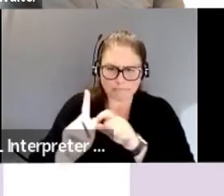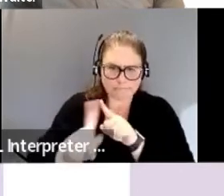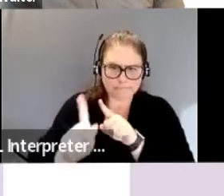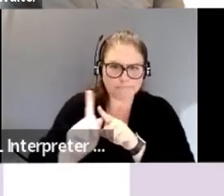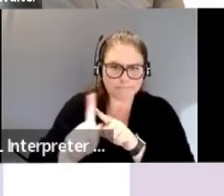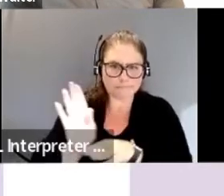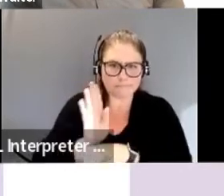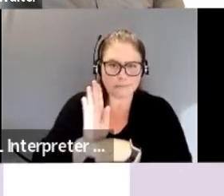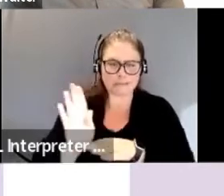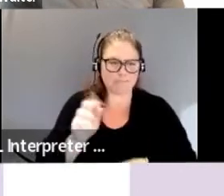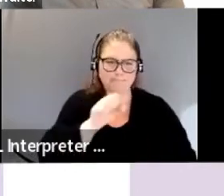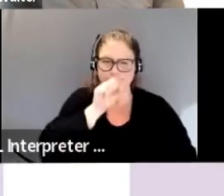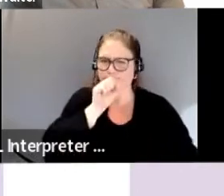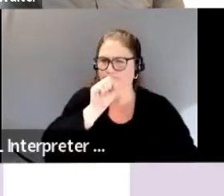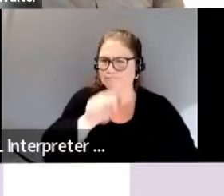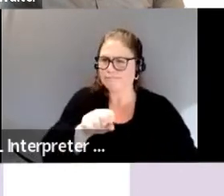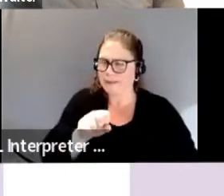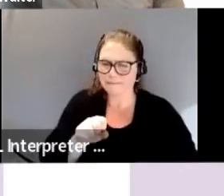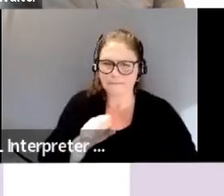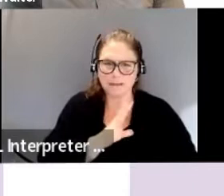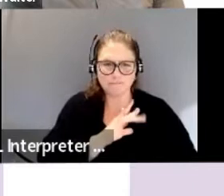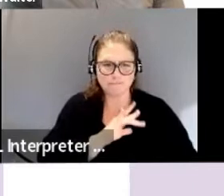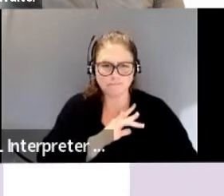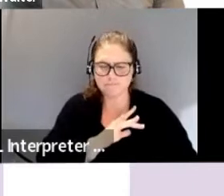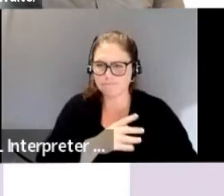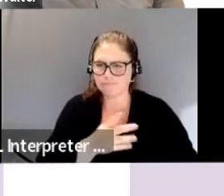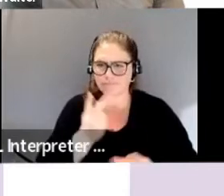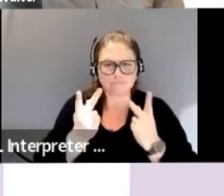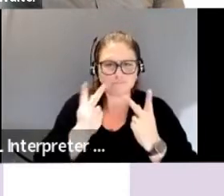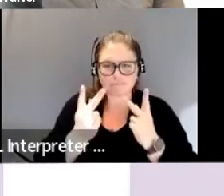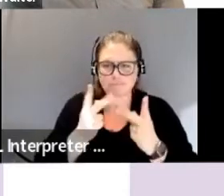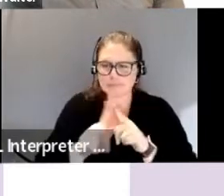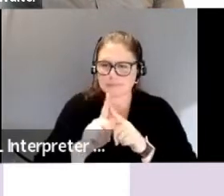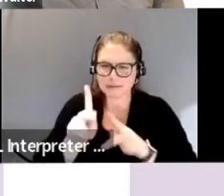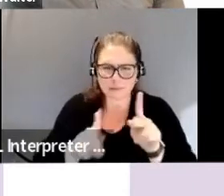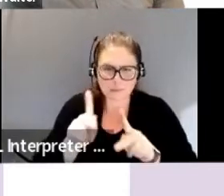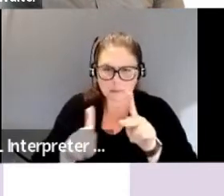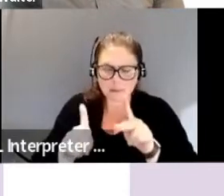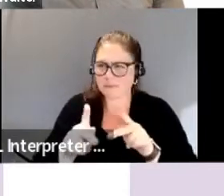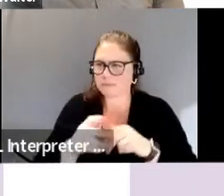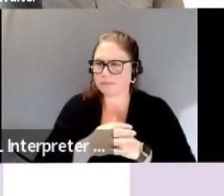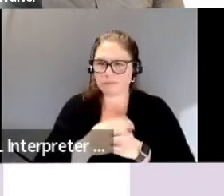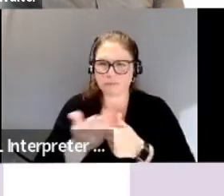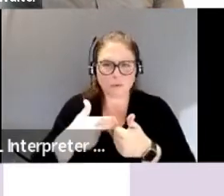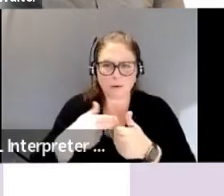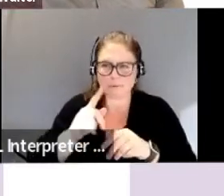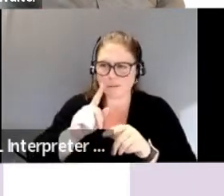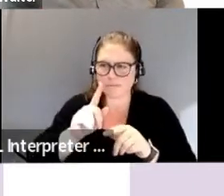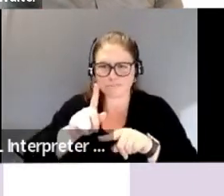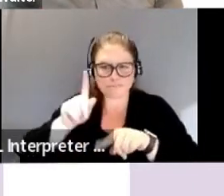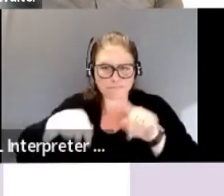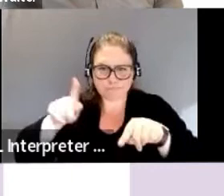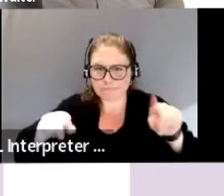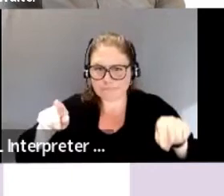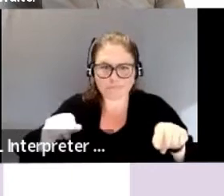love this, right? Obviously, in this virtual world, we're able to see so many different individuals joining from so many different places and so many